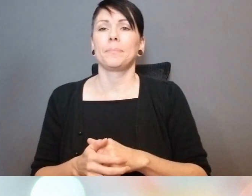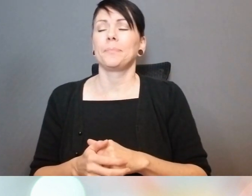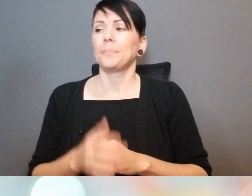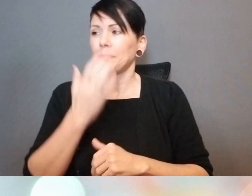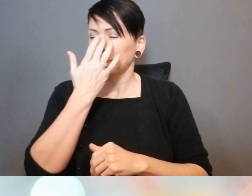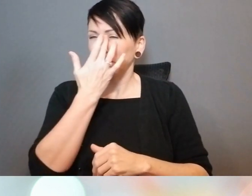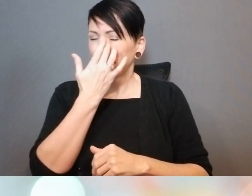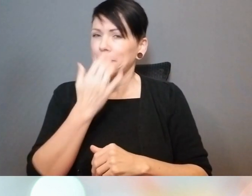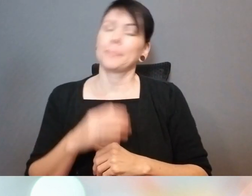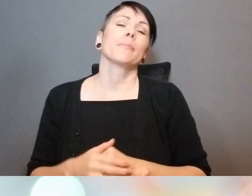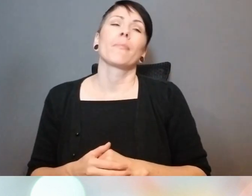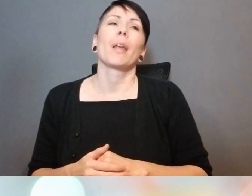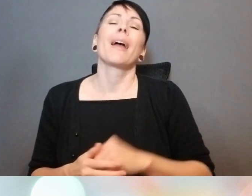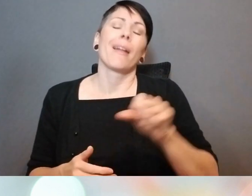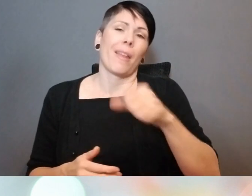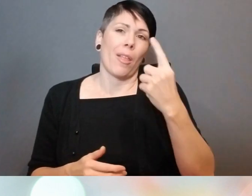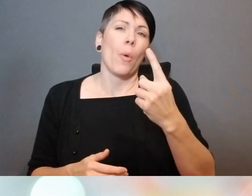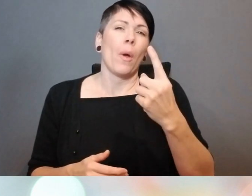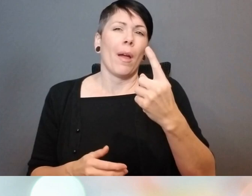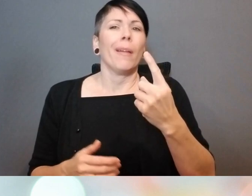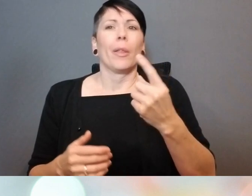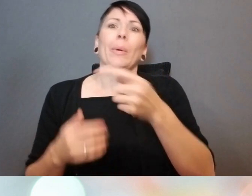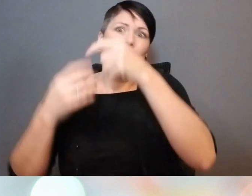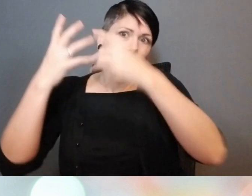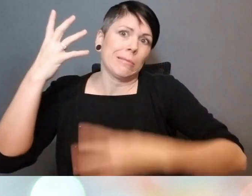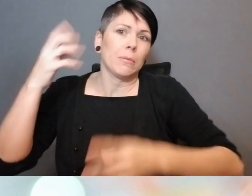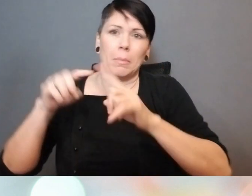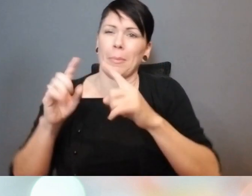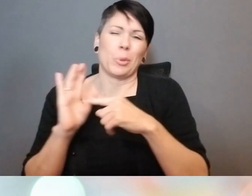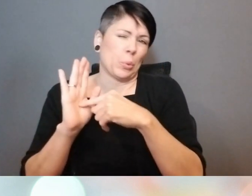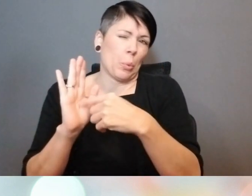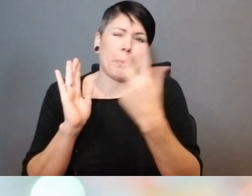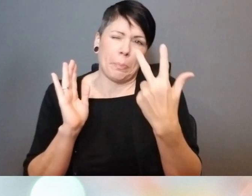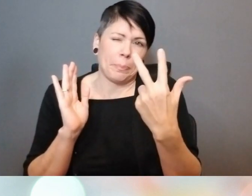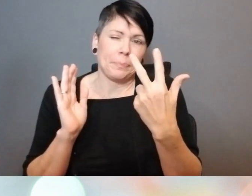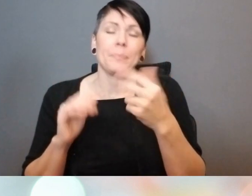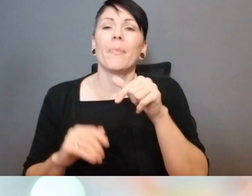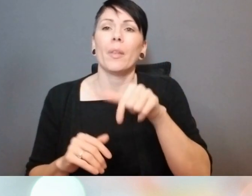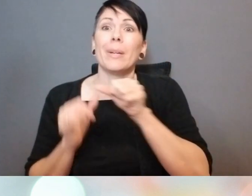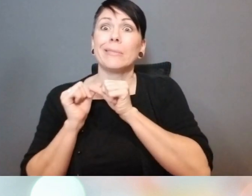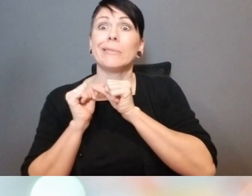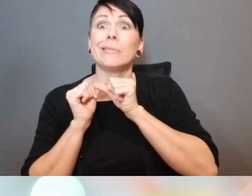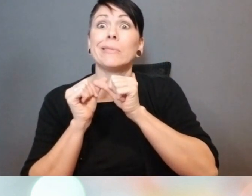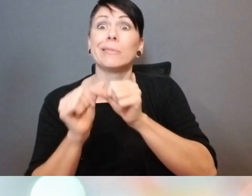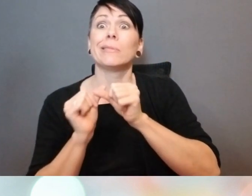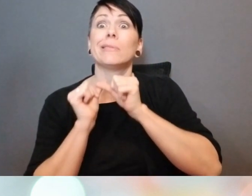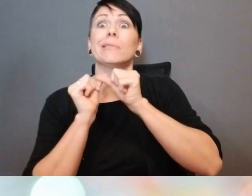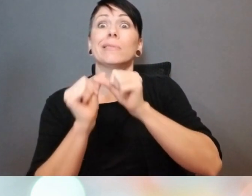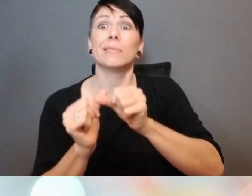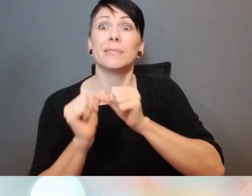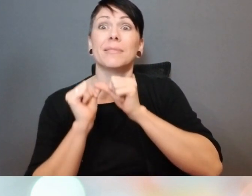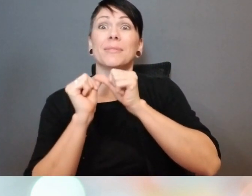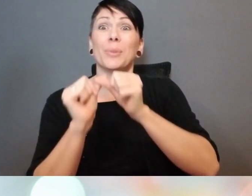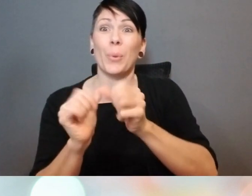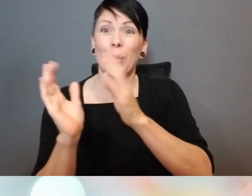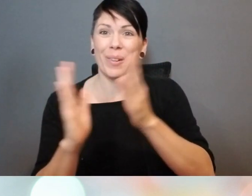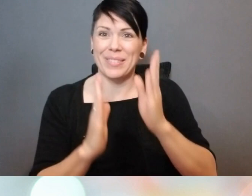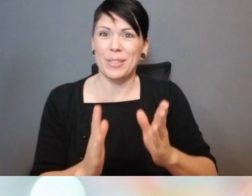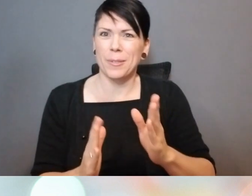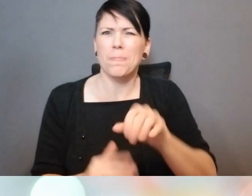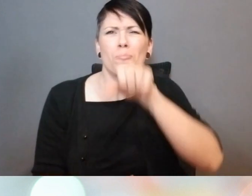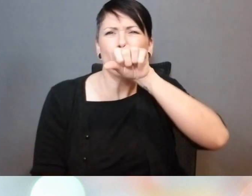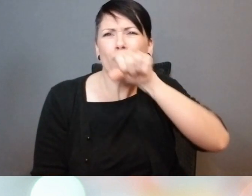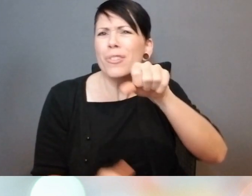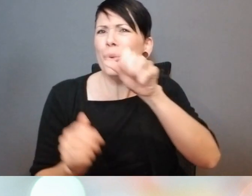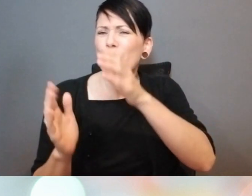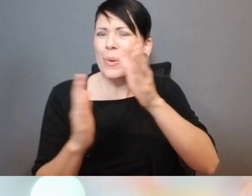Here's another one. There were more than 3, but I'm just showing 3 of them. So this was the Perpetual Organizer. You love organizing because it helps you stay on top